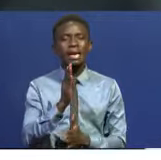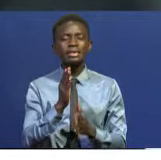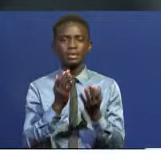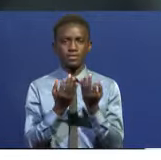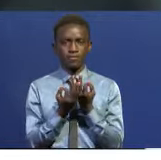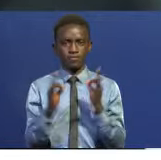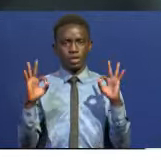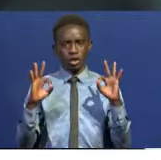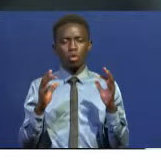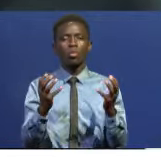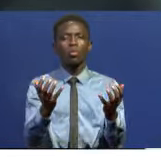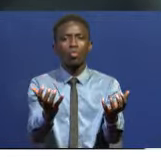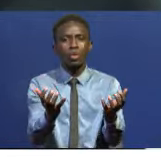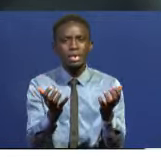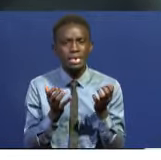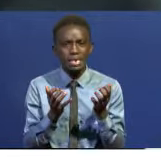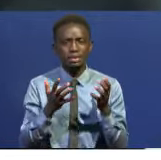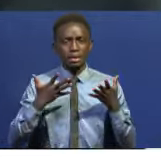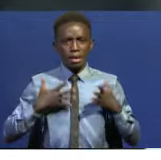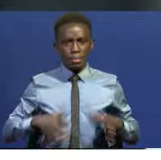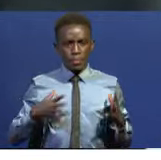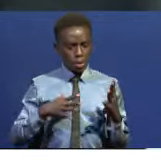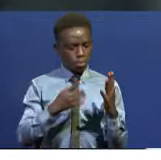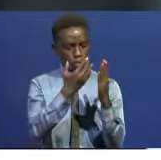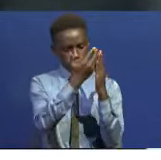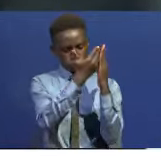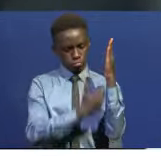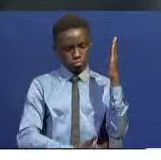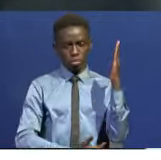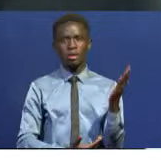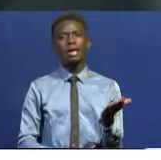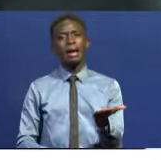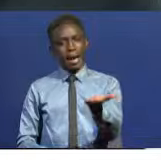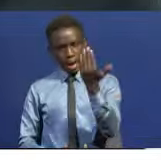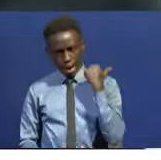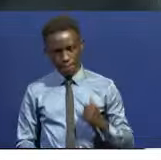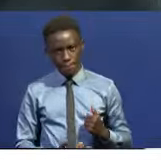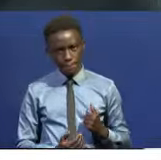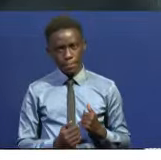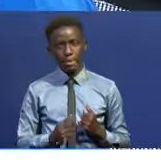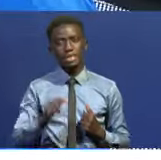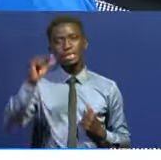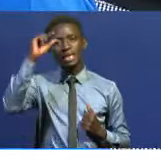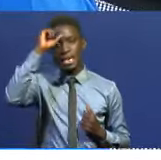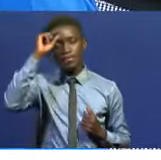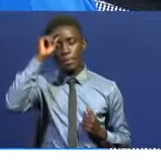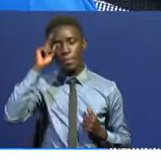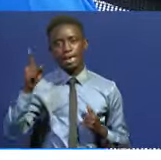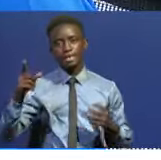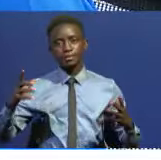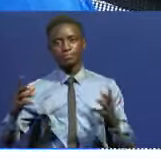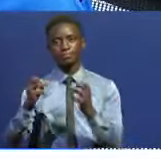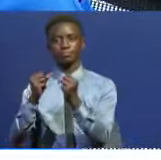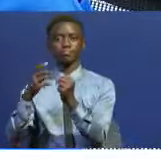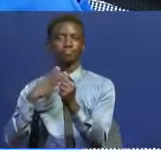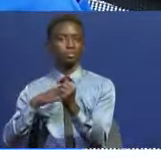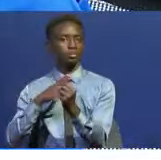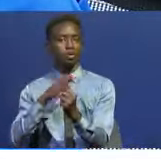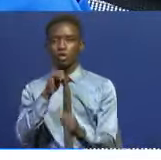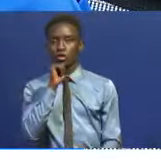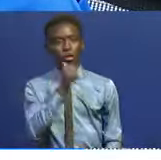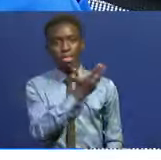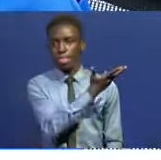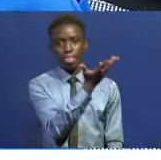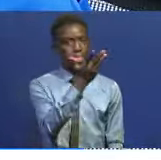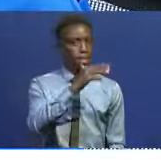people to be brought. It's the government that have these people, not anyone else. Ours is to